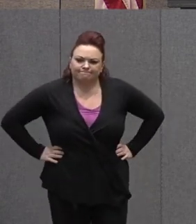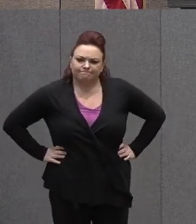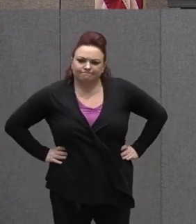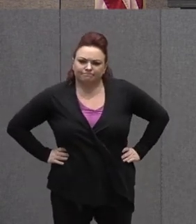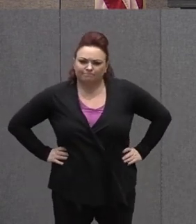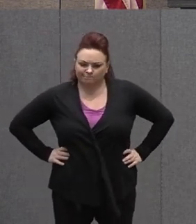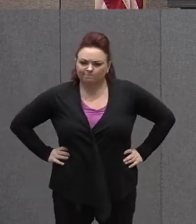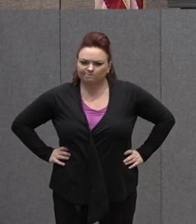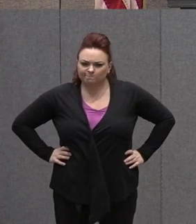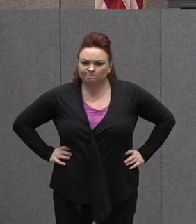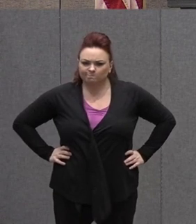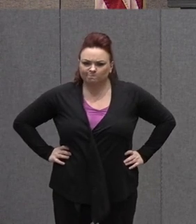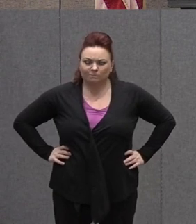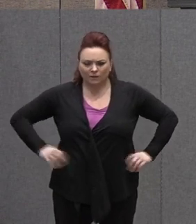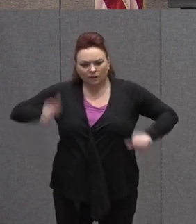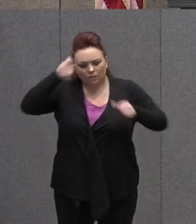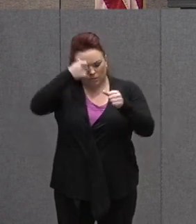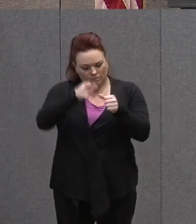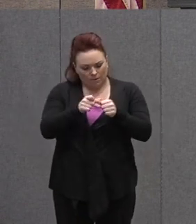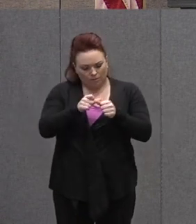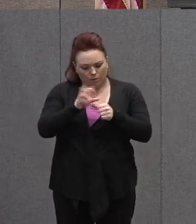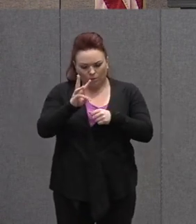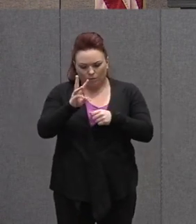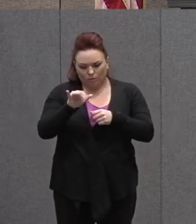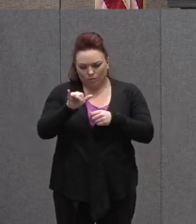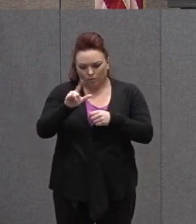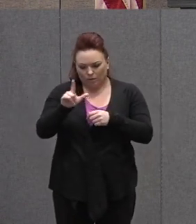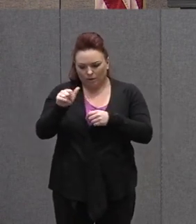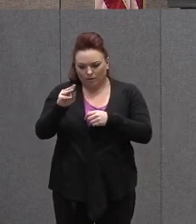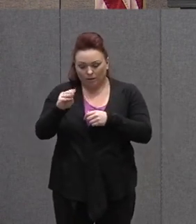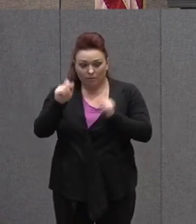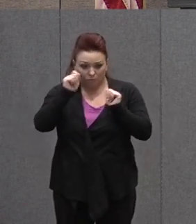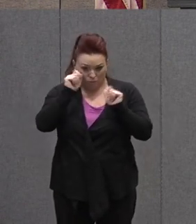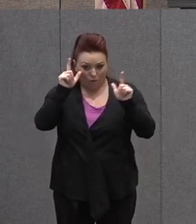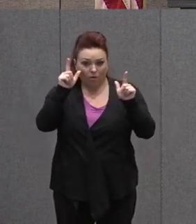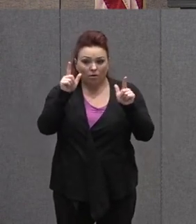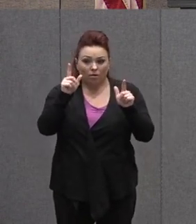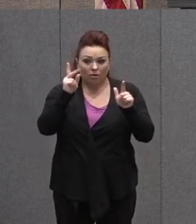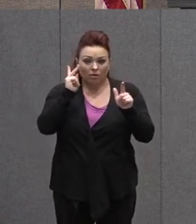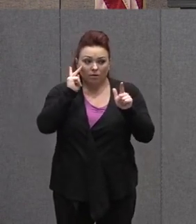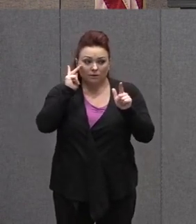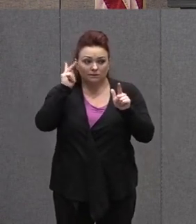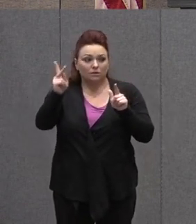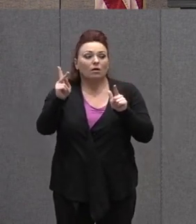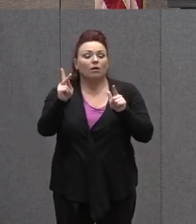I remember that William woke up and he saw